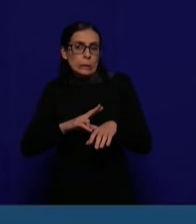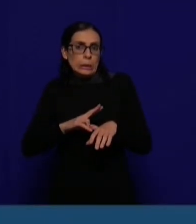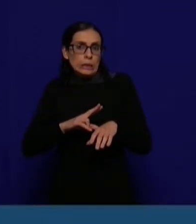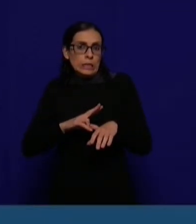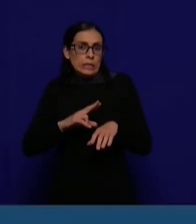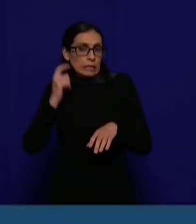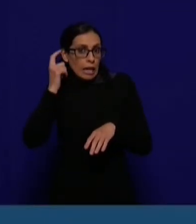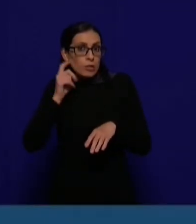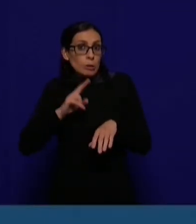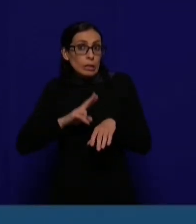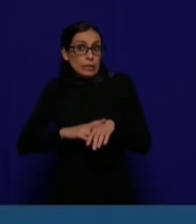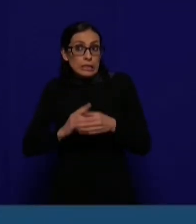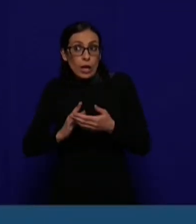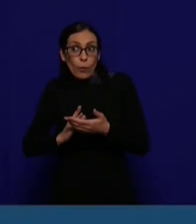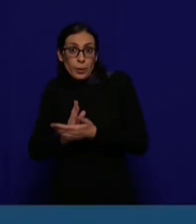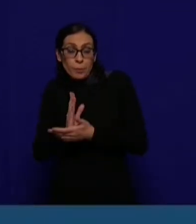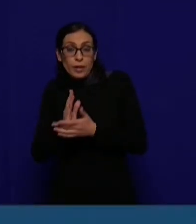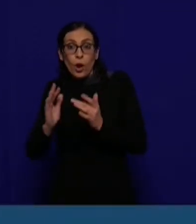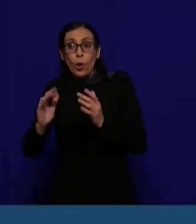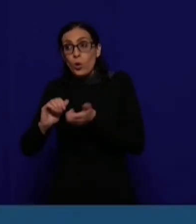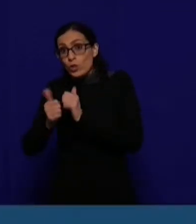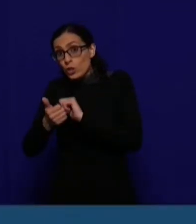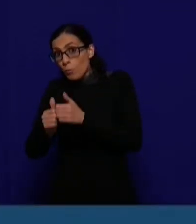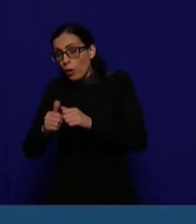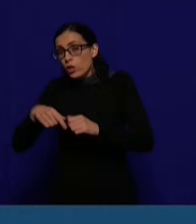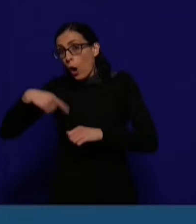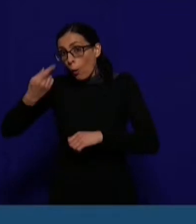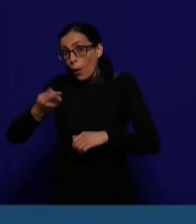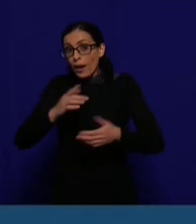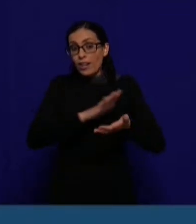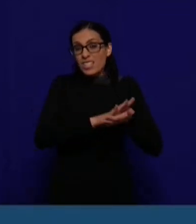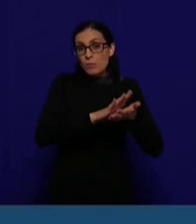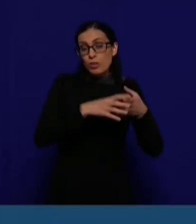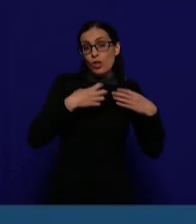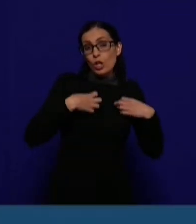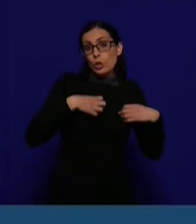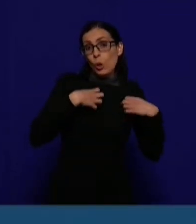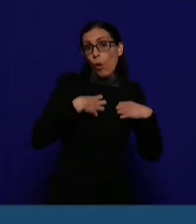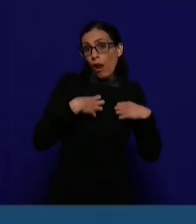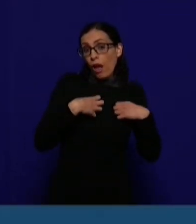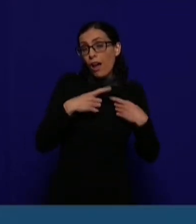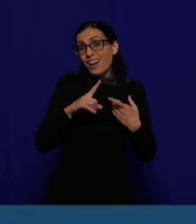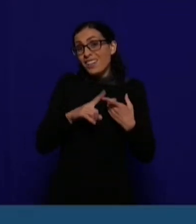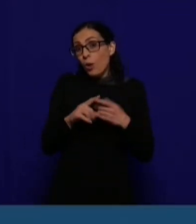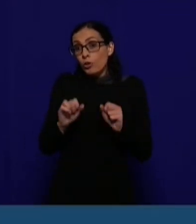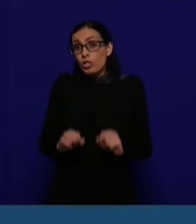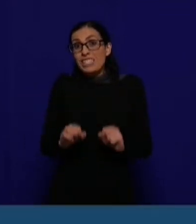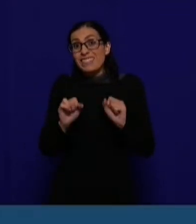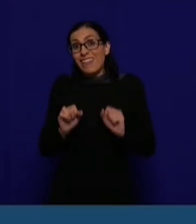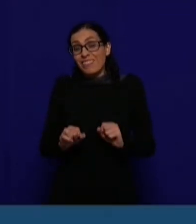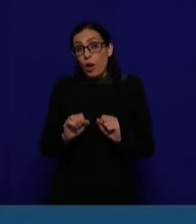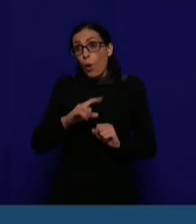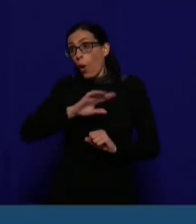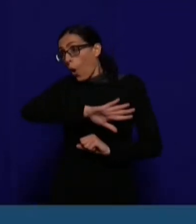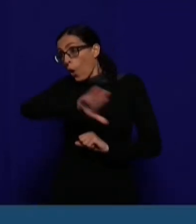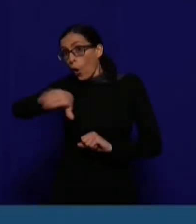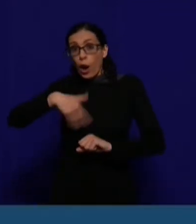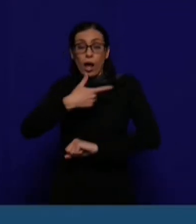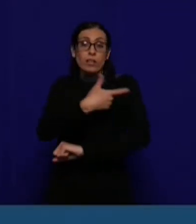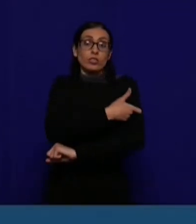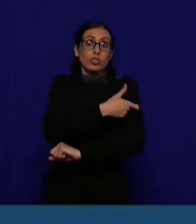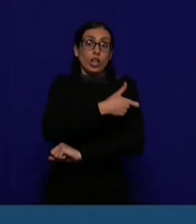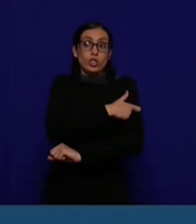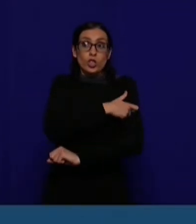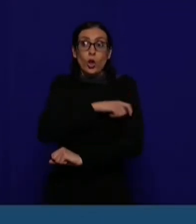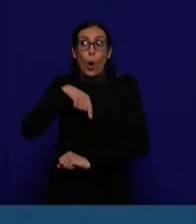is-sena skolastika jew hemm lok issa fejn jitlaqmu n-nies, jitlaqmu teachers, jibdew jitlaqmu forsi anke l-istudenti u l-context sports